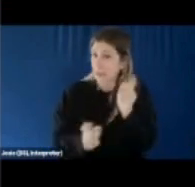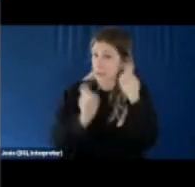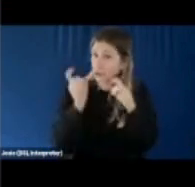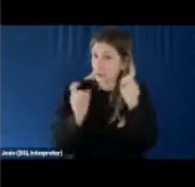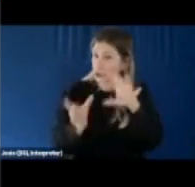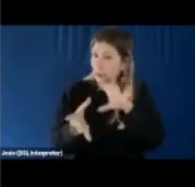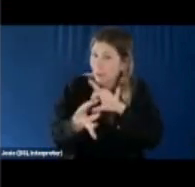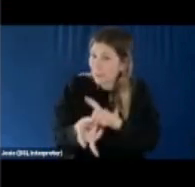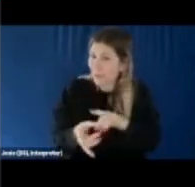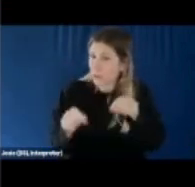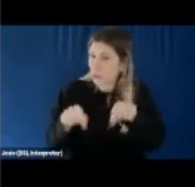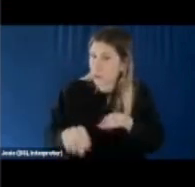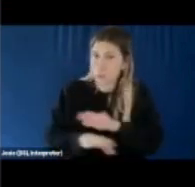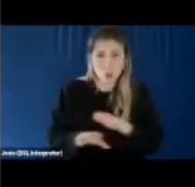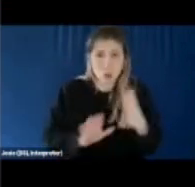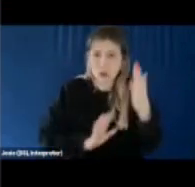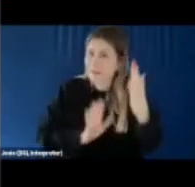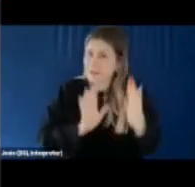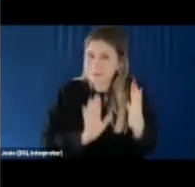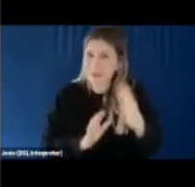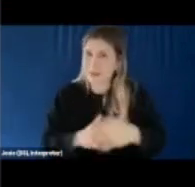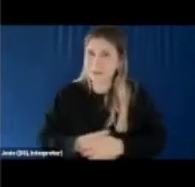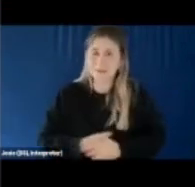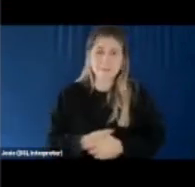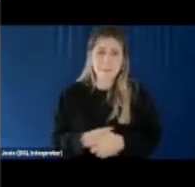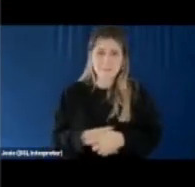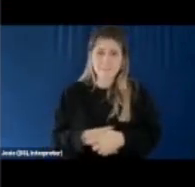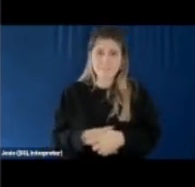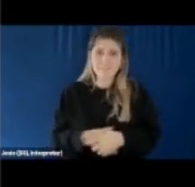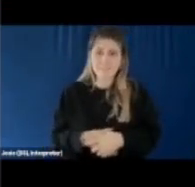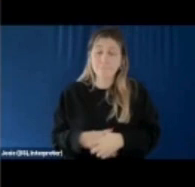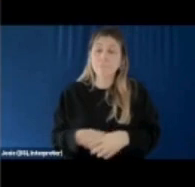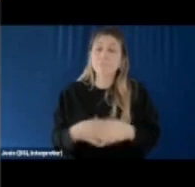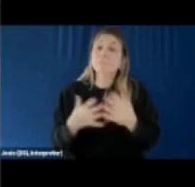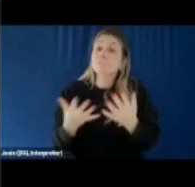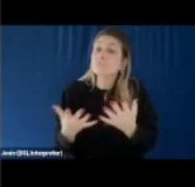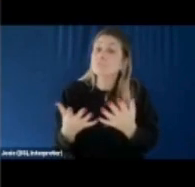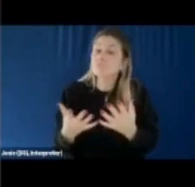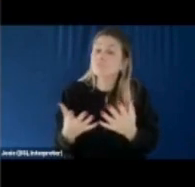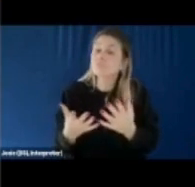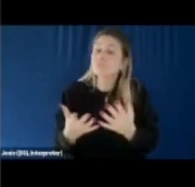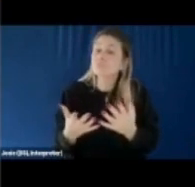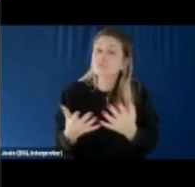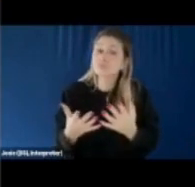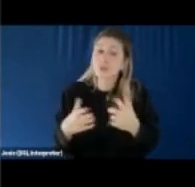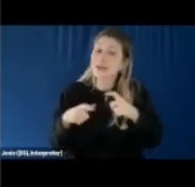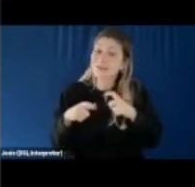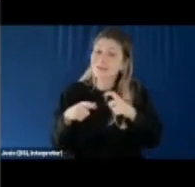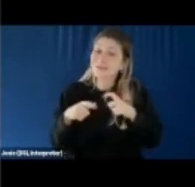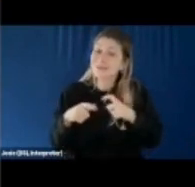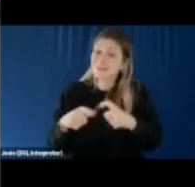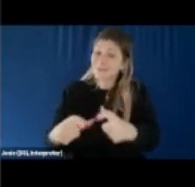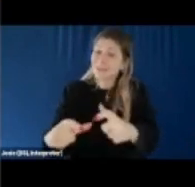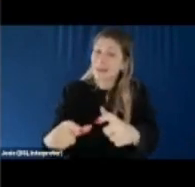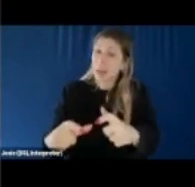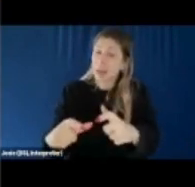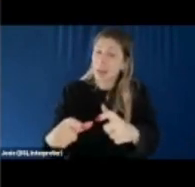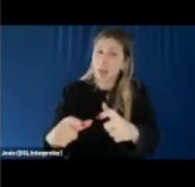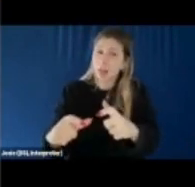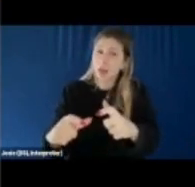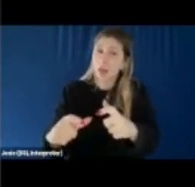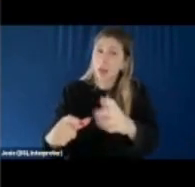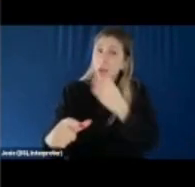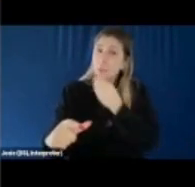those? So I think you can still have human language when you get people to participate. I